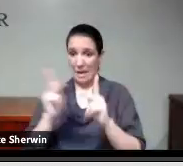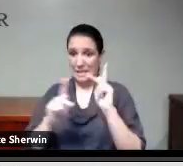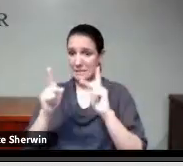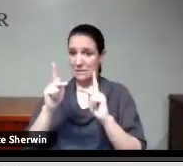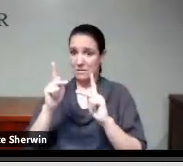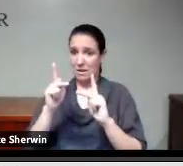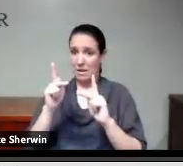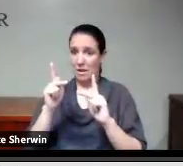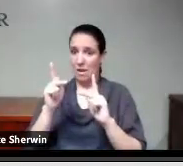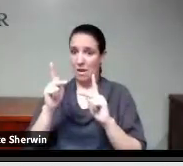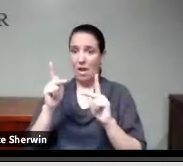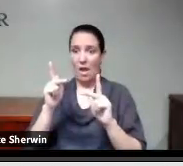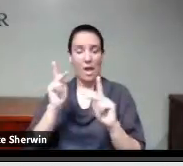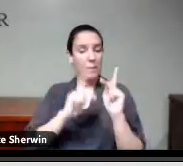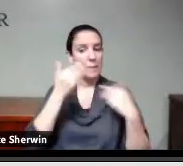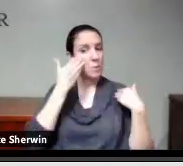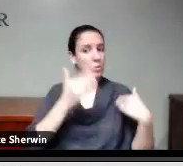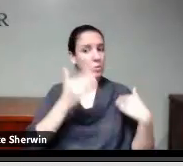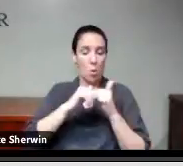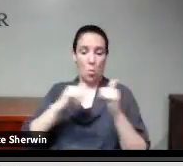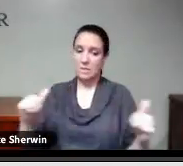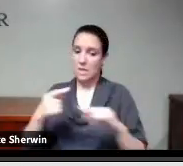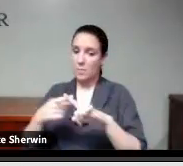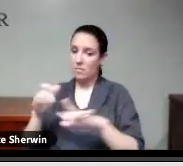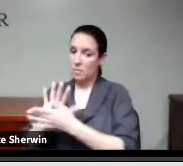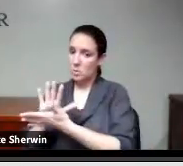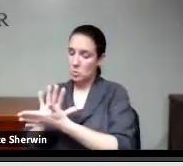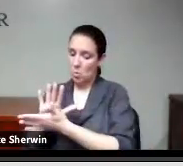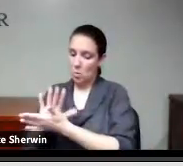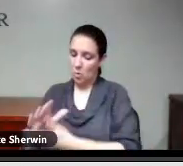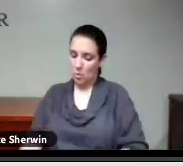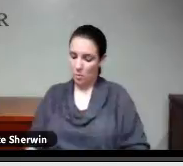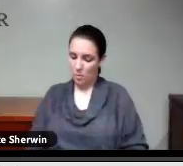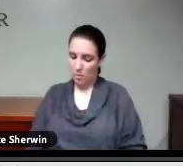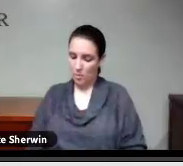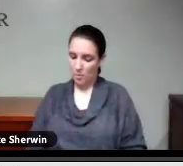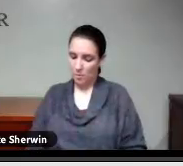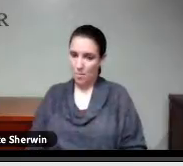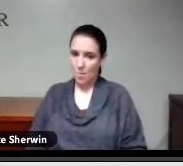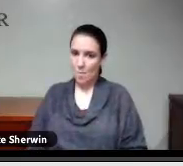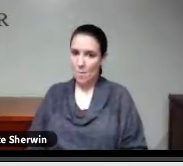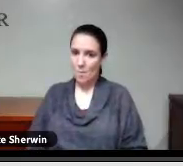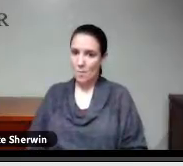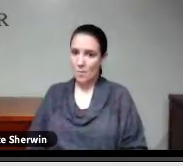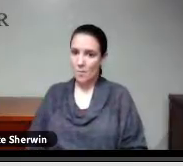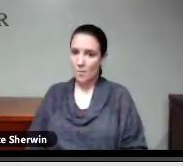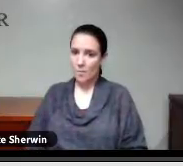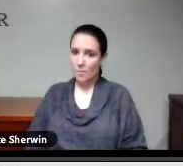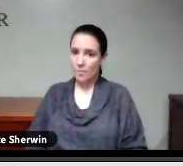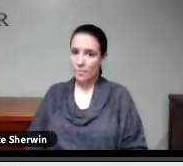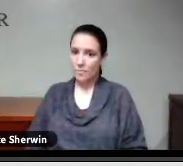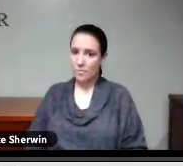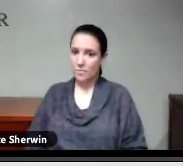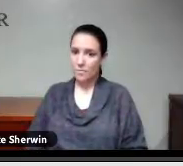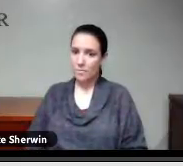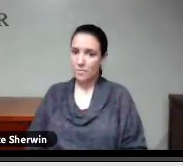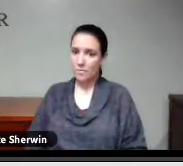separate from the two schools. We, in between, they think we are at the school's